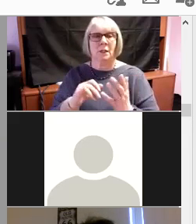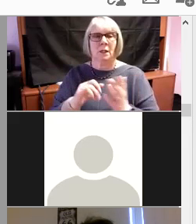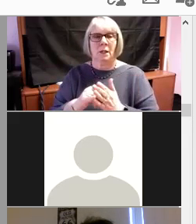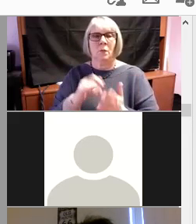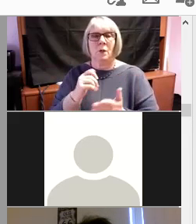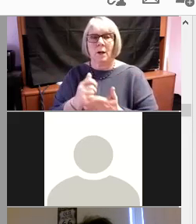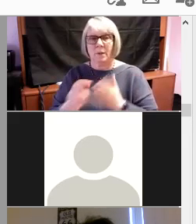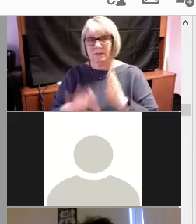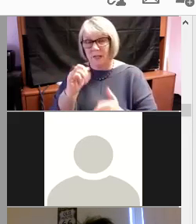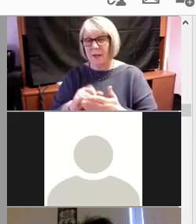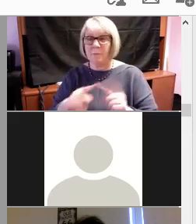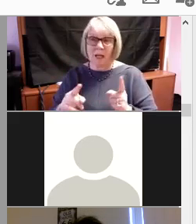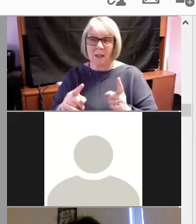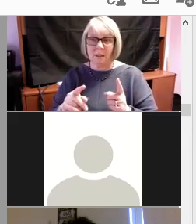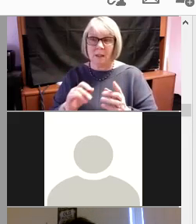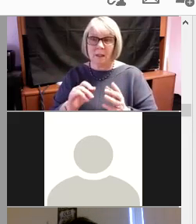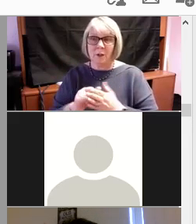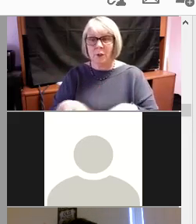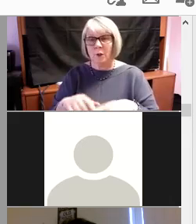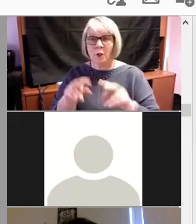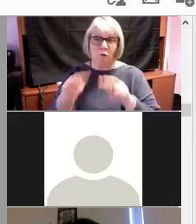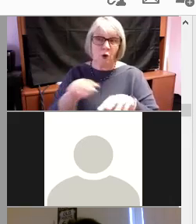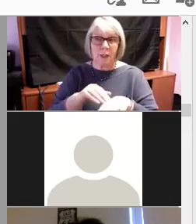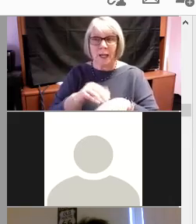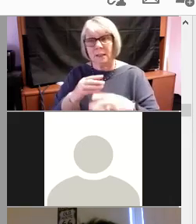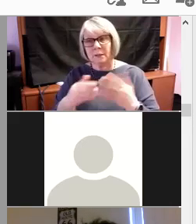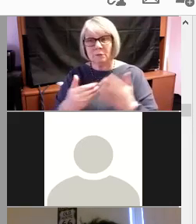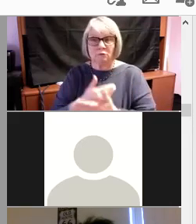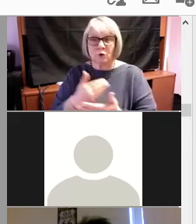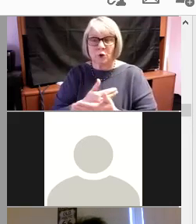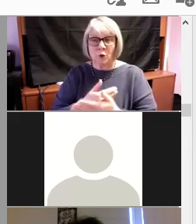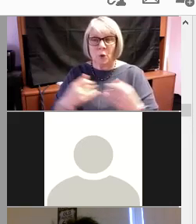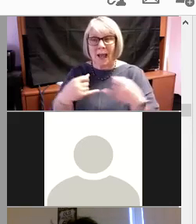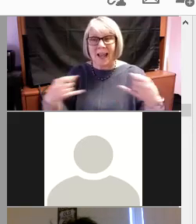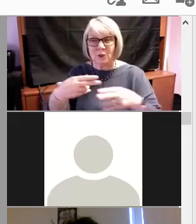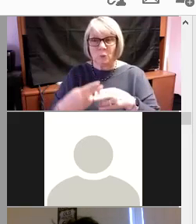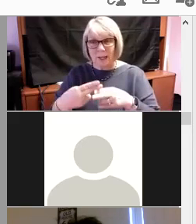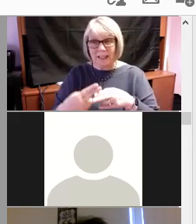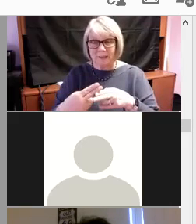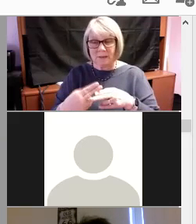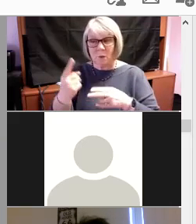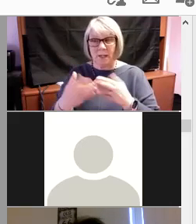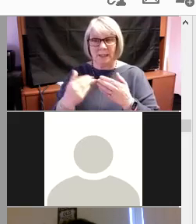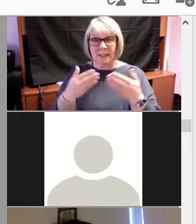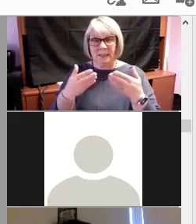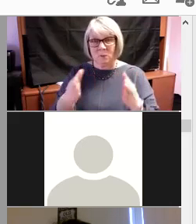algorithm that can take into account these sort of edge weights. So one easy way